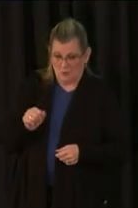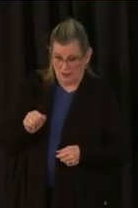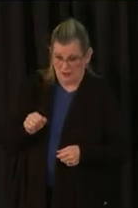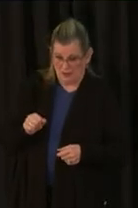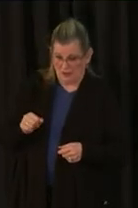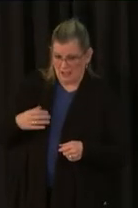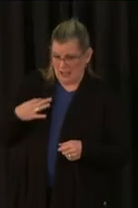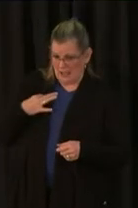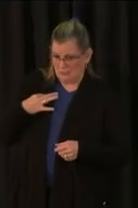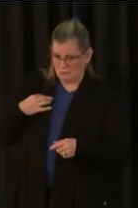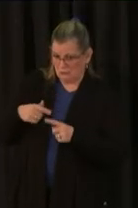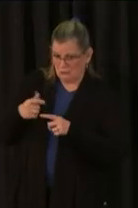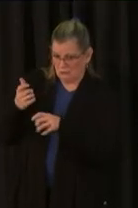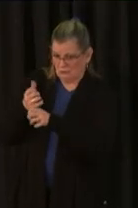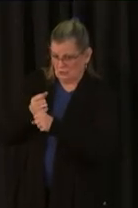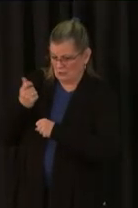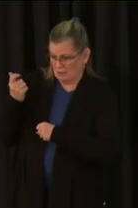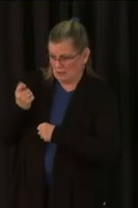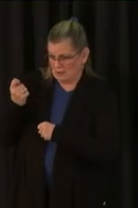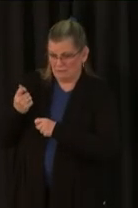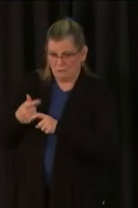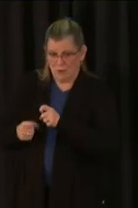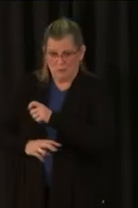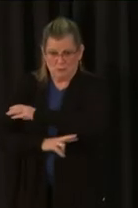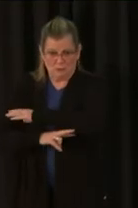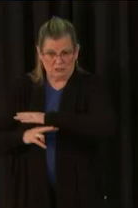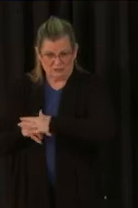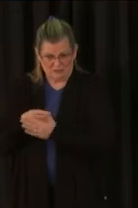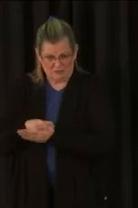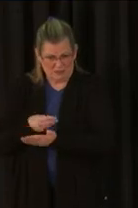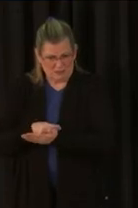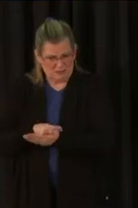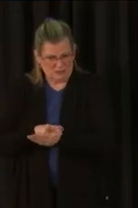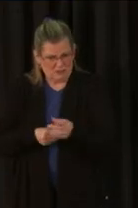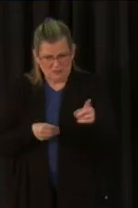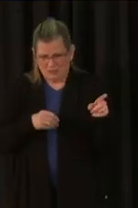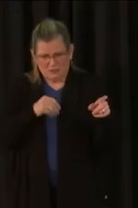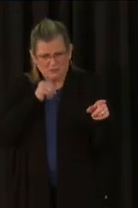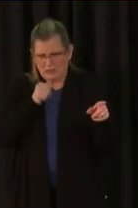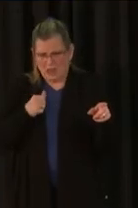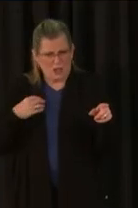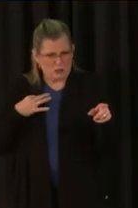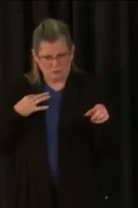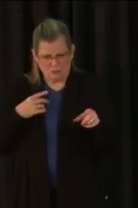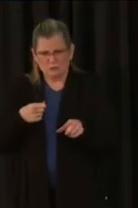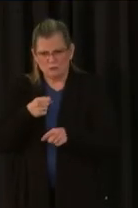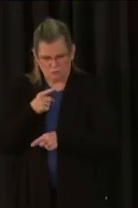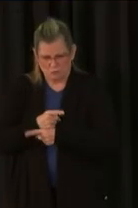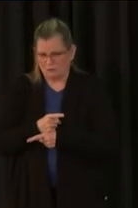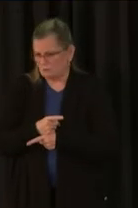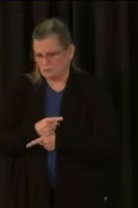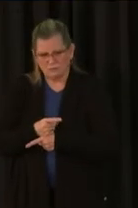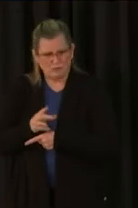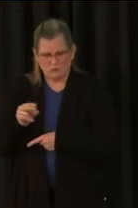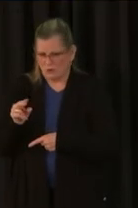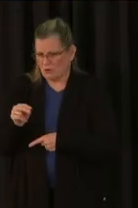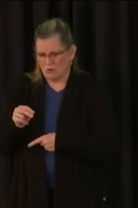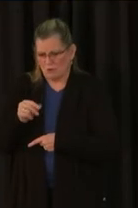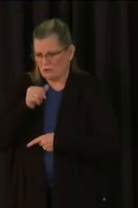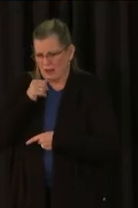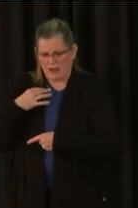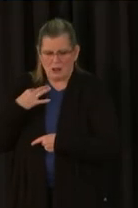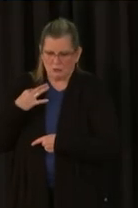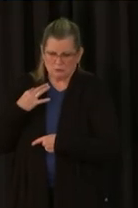receive a grant from the Bridge Fund. Is that? No, they are not eligible to receive. That's correct. You're not eligible if you've